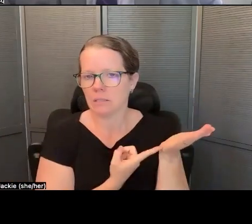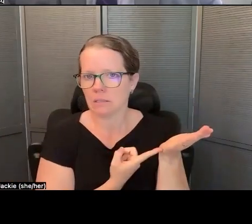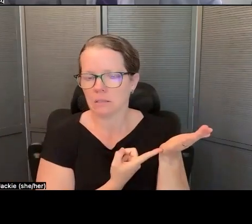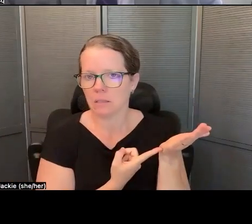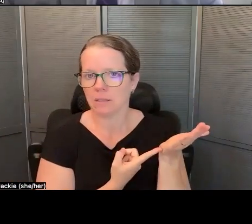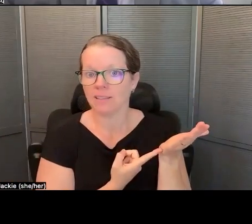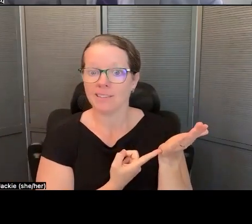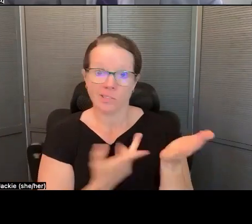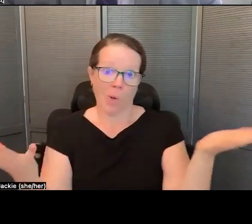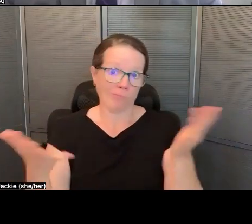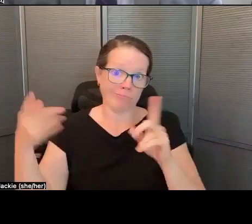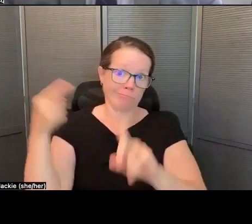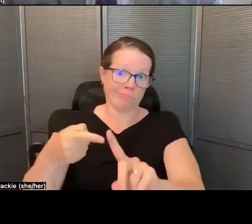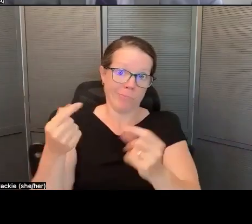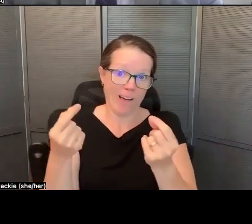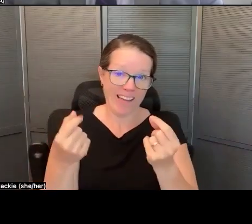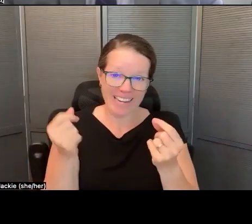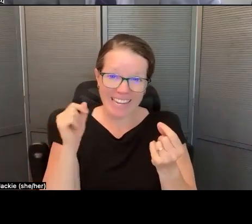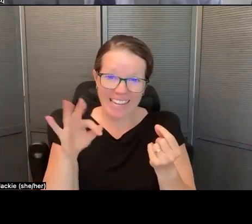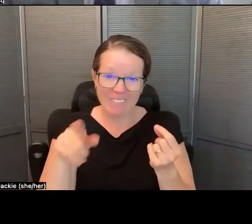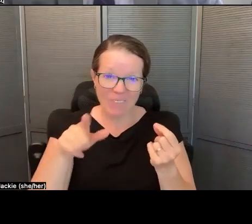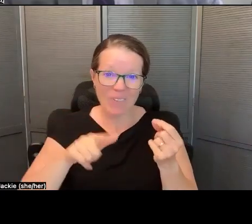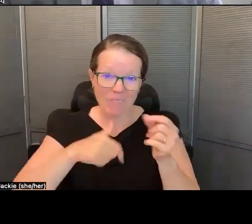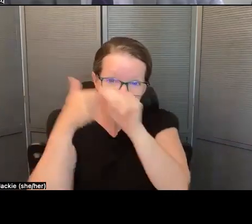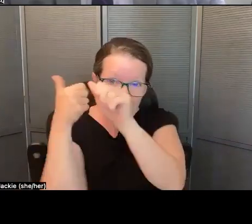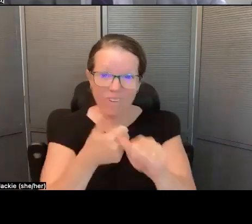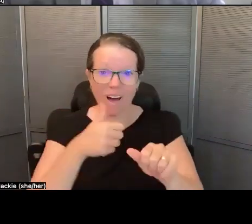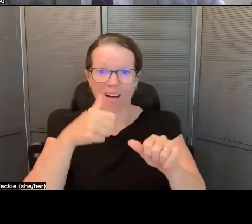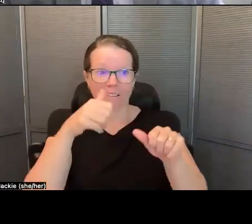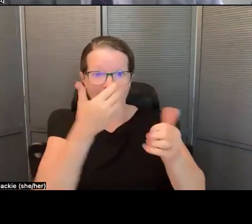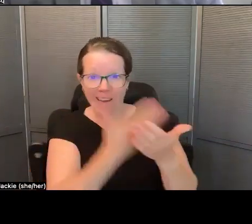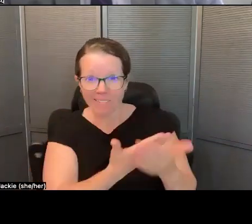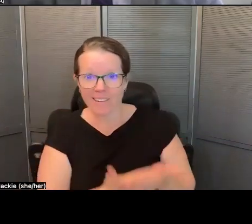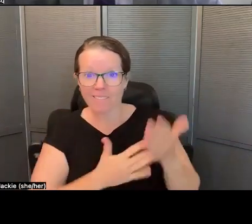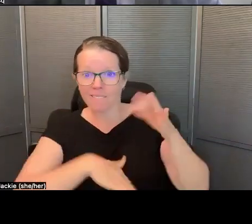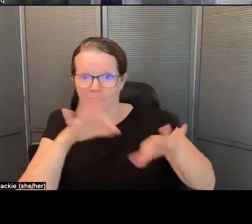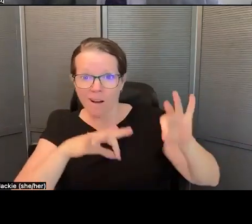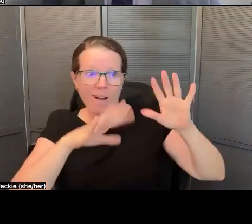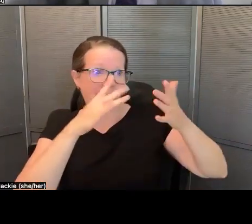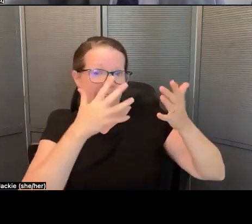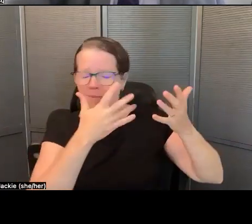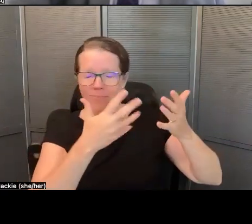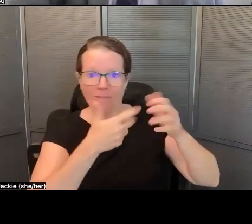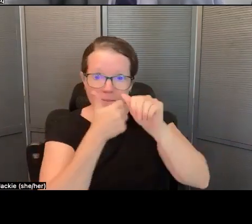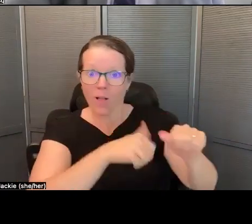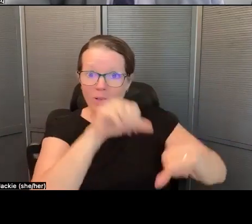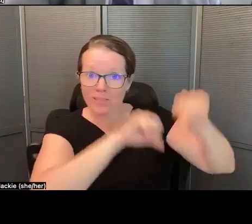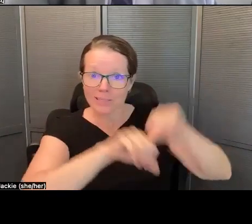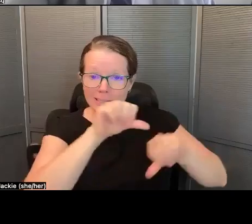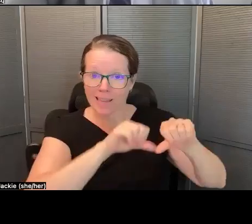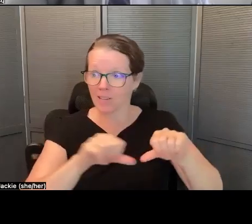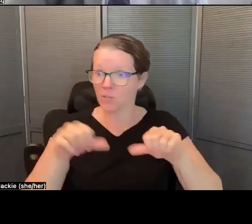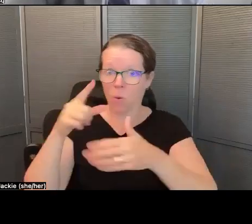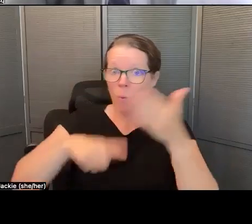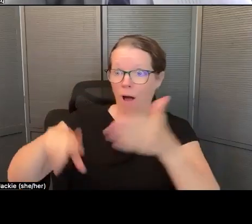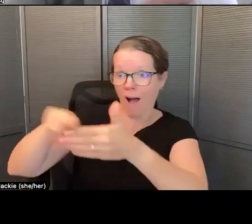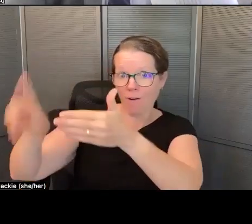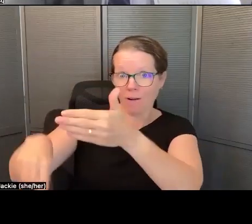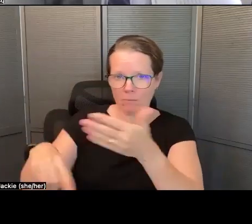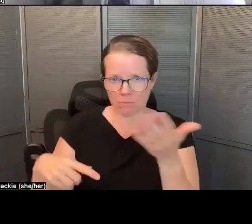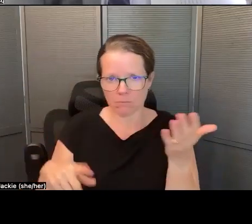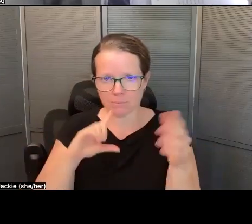the evidence, you follow the science, you're actually going to get the outcomes that the science is telling you that you can get. Next slide.